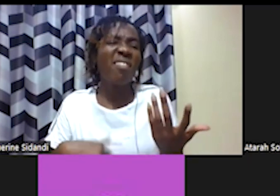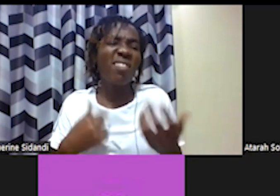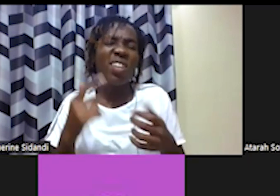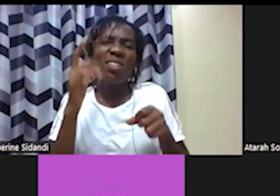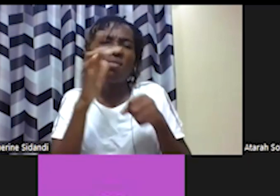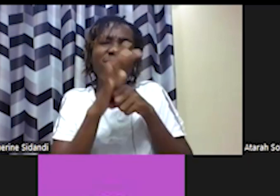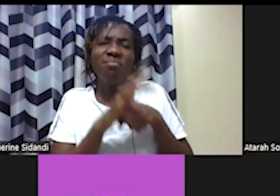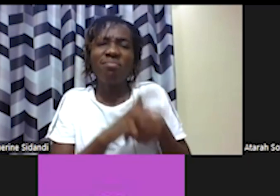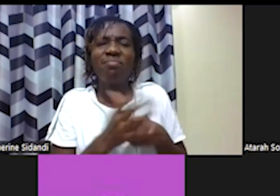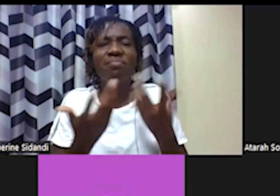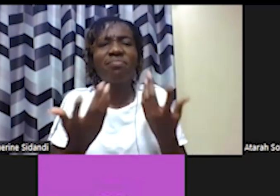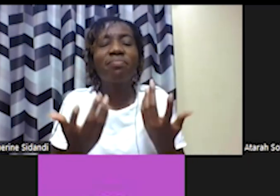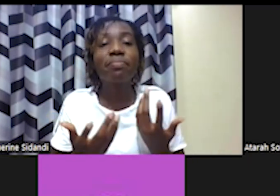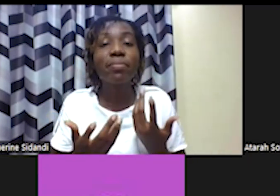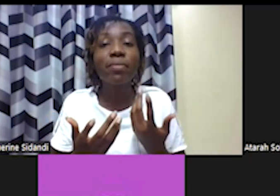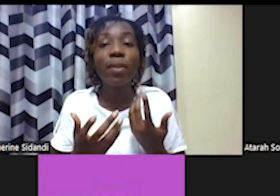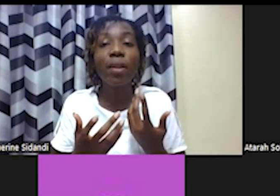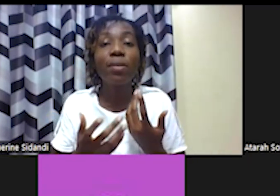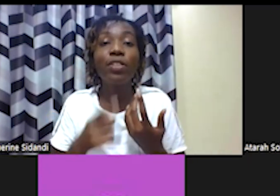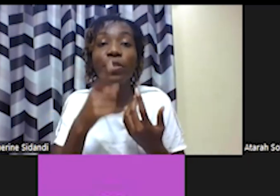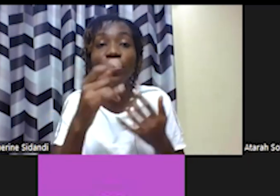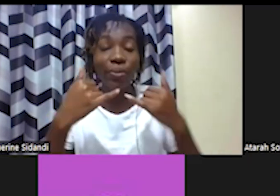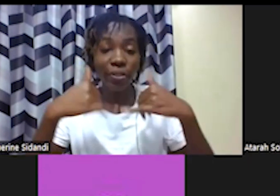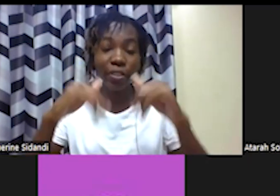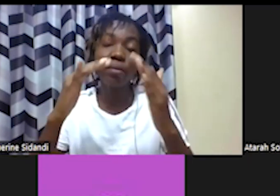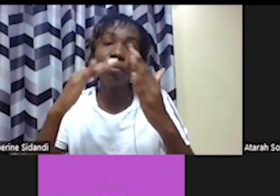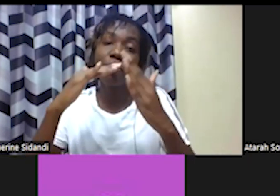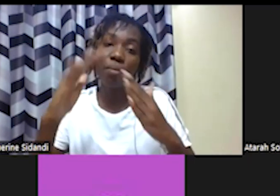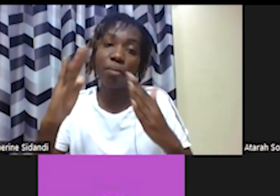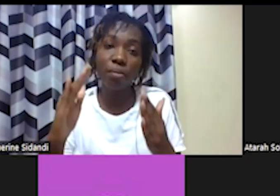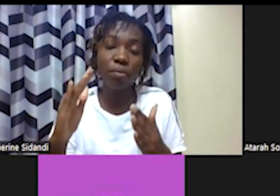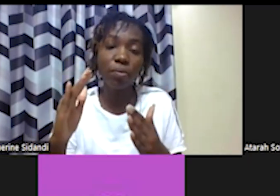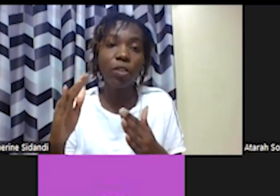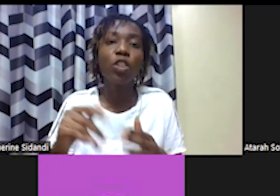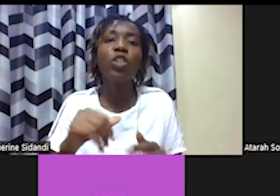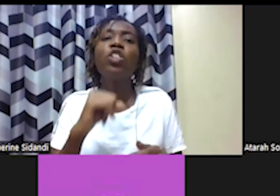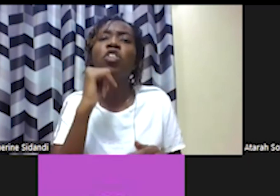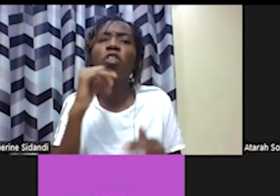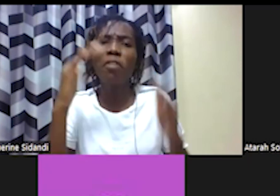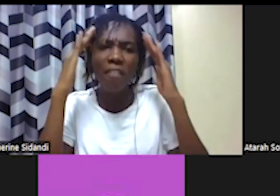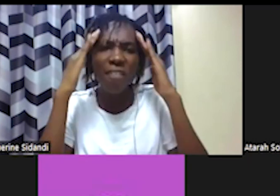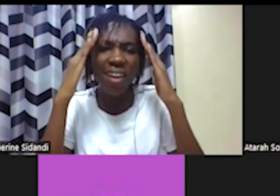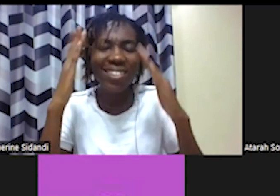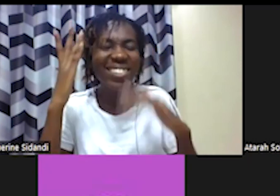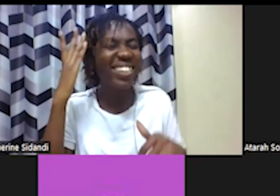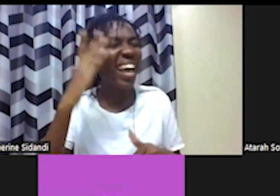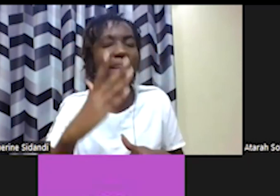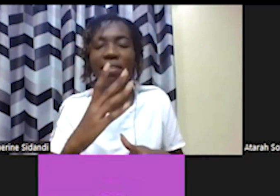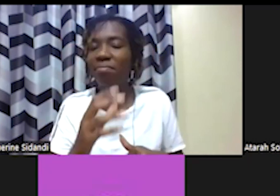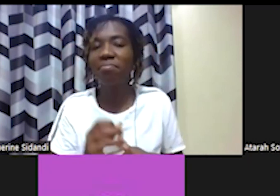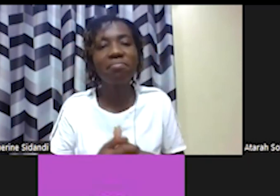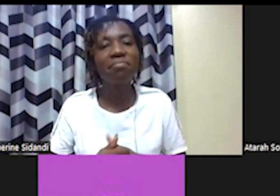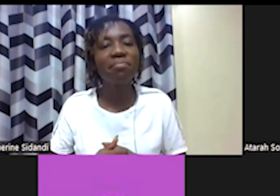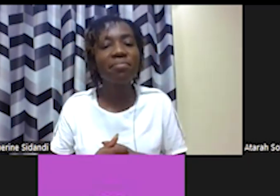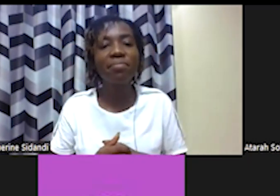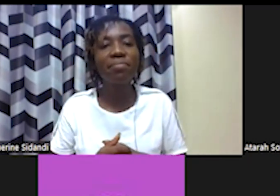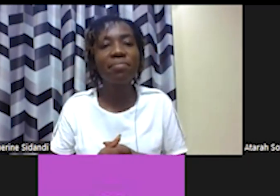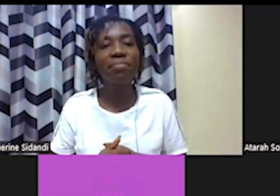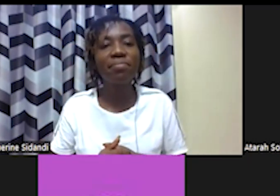inferior, try as much as possible not to face them directly.